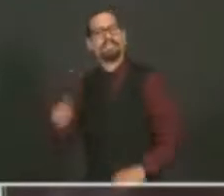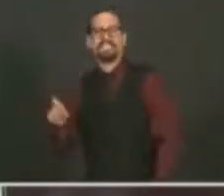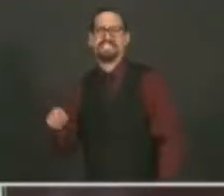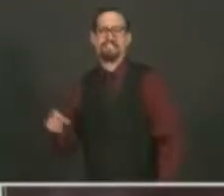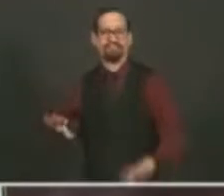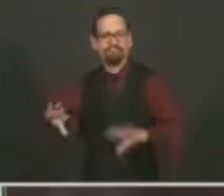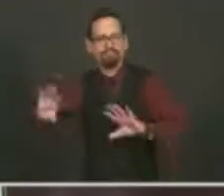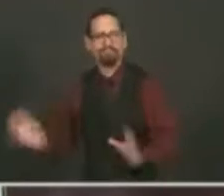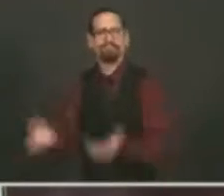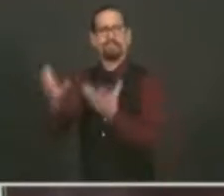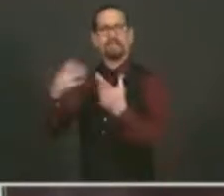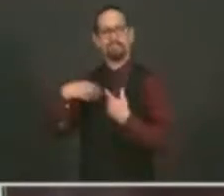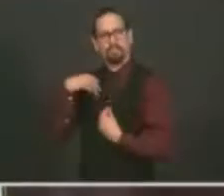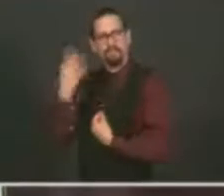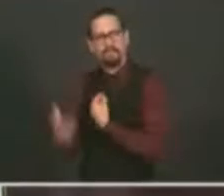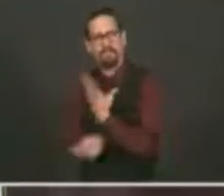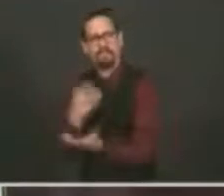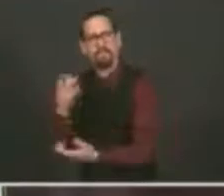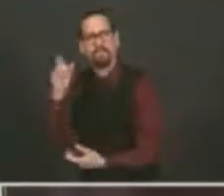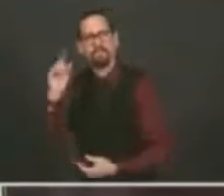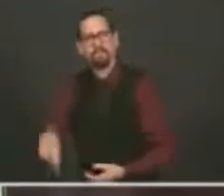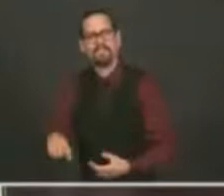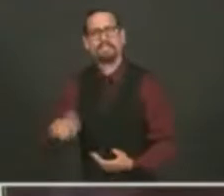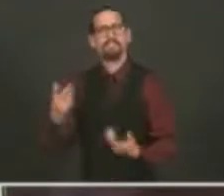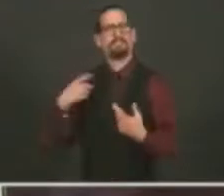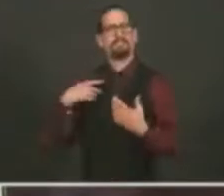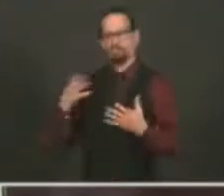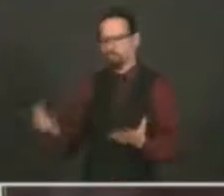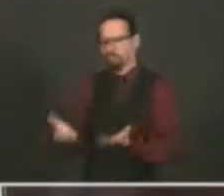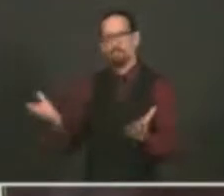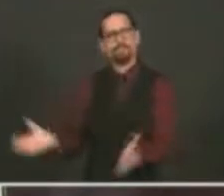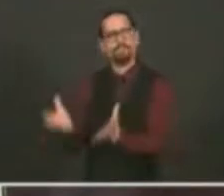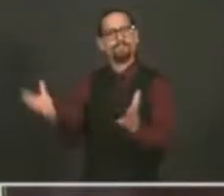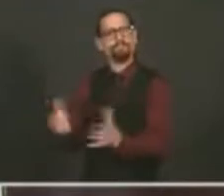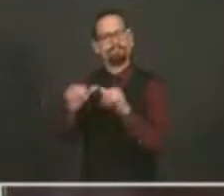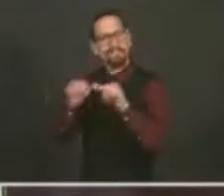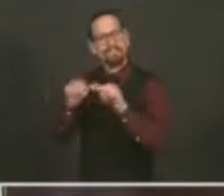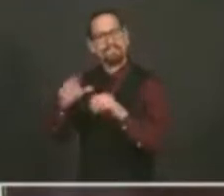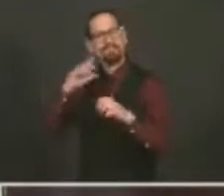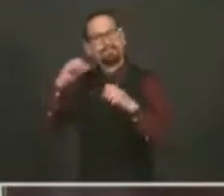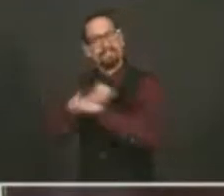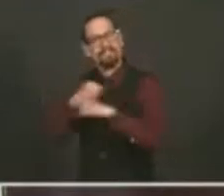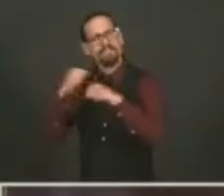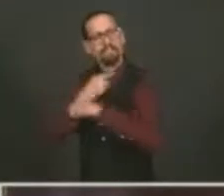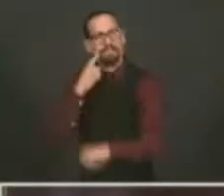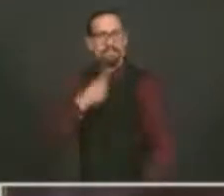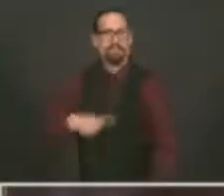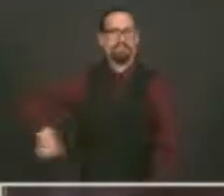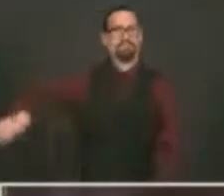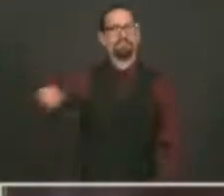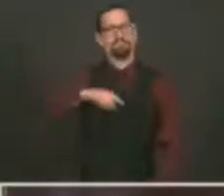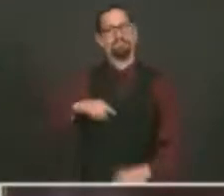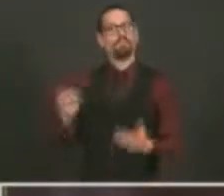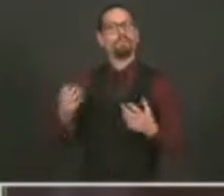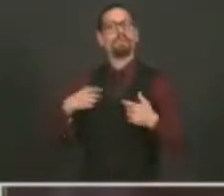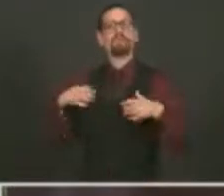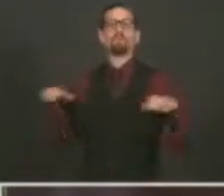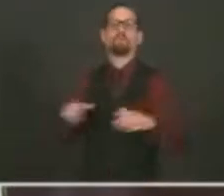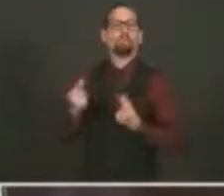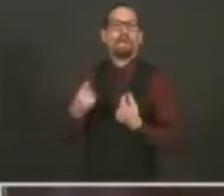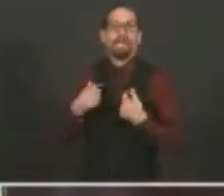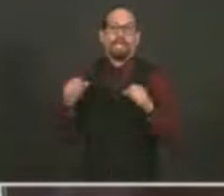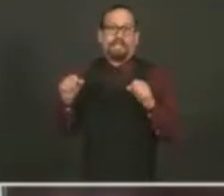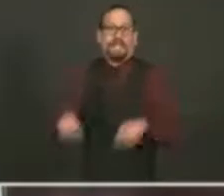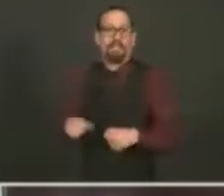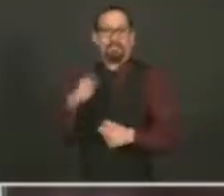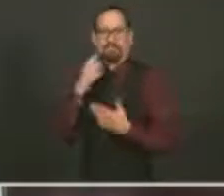those kids the fighting chance that they deserve, that the families deserve, and we're doing everything at the state level to ensure